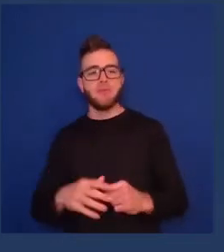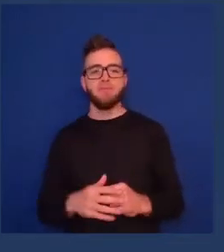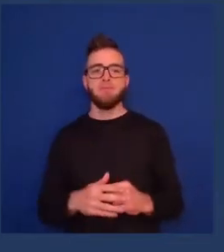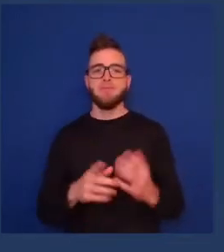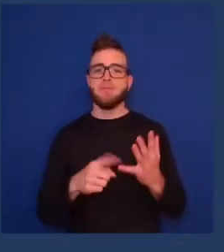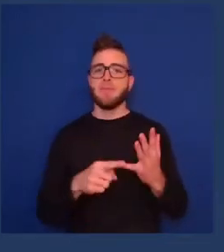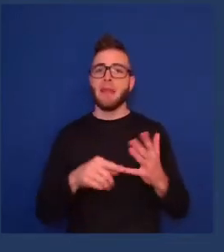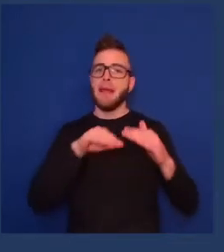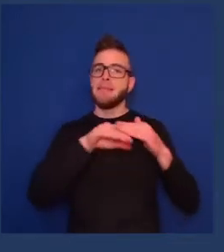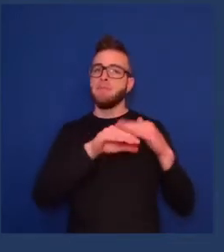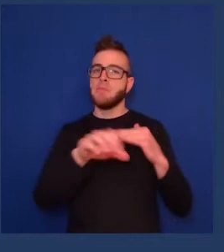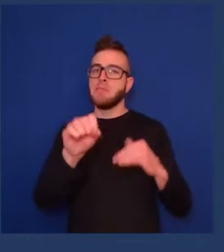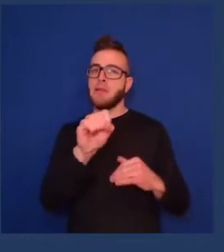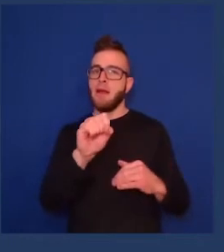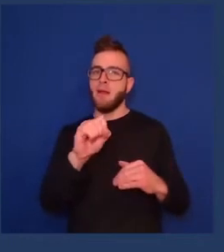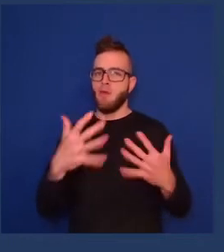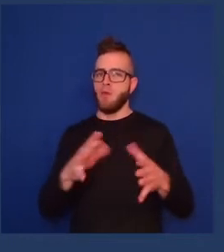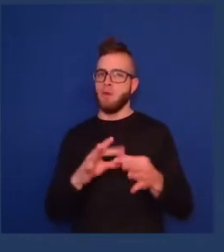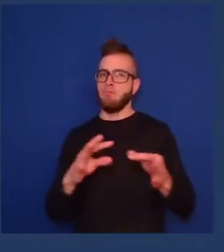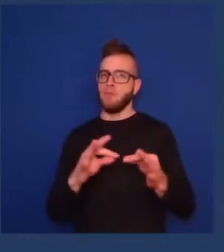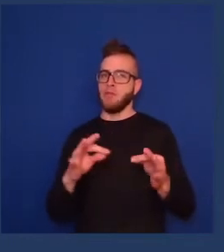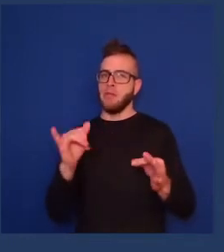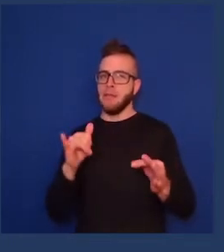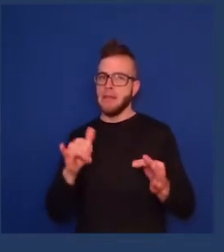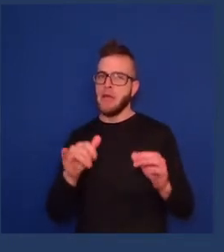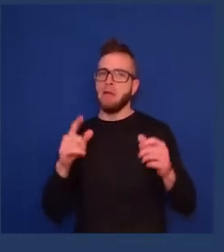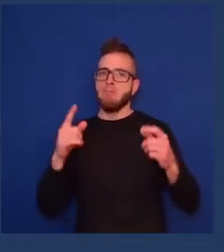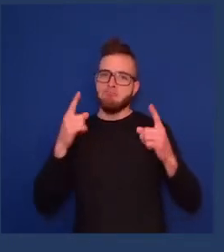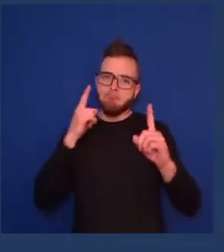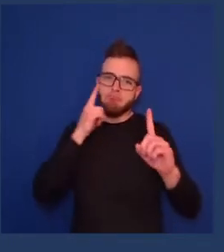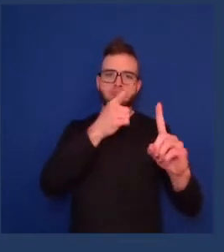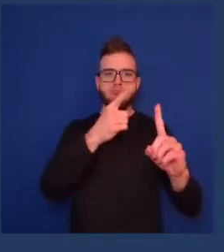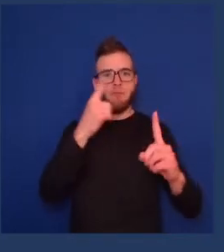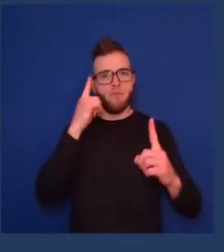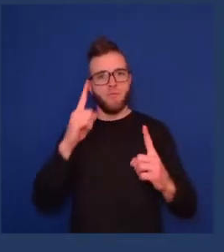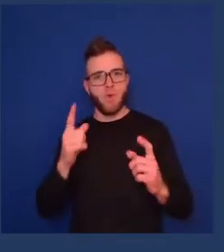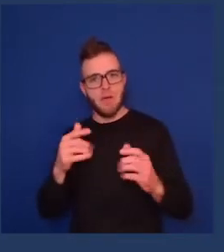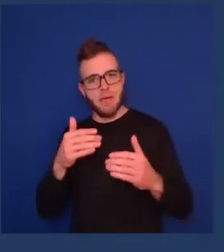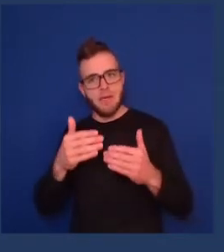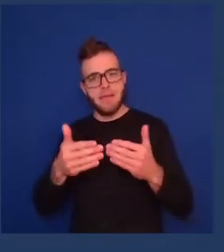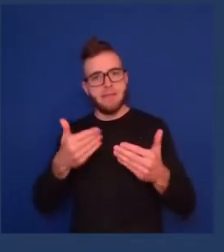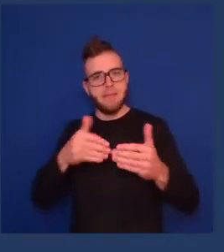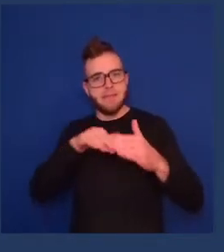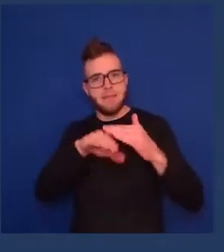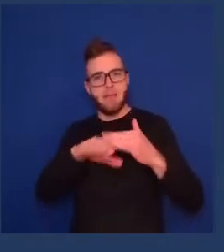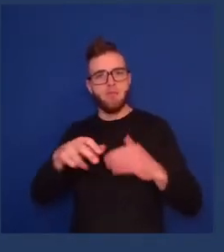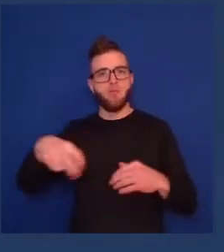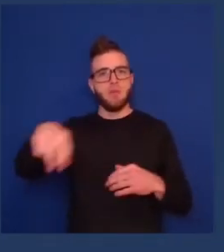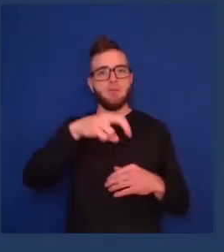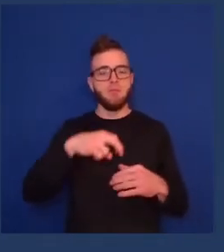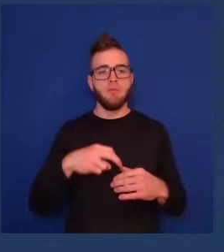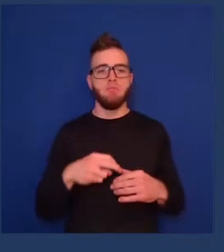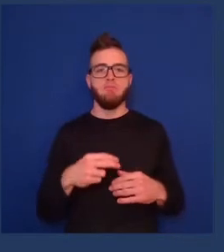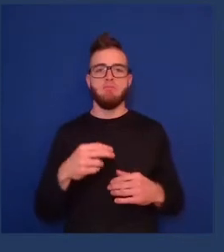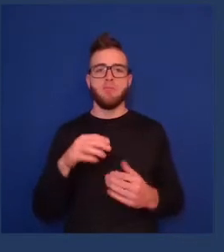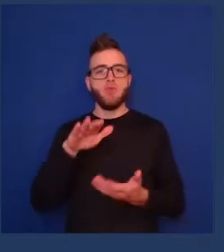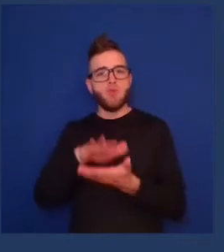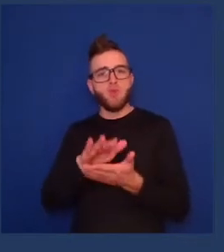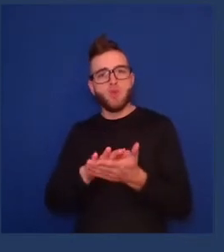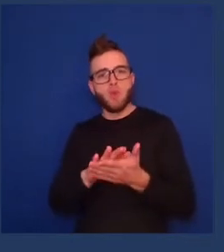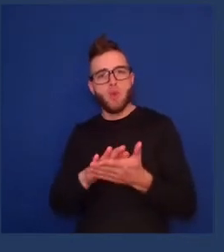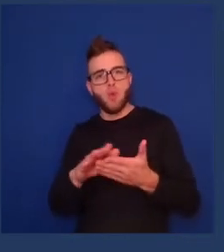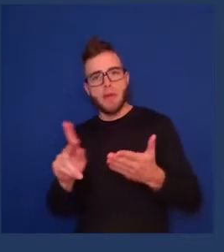so incredibly important. Accessible Seattle, I already mentioned our efforts on transportation, crowdsourcing data for that, and so